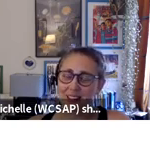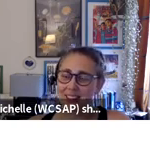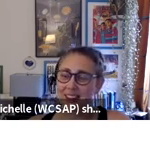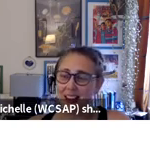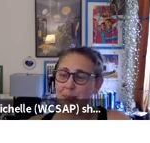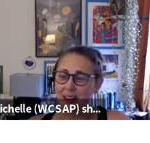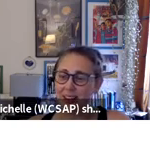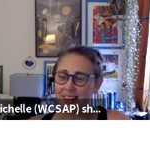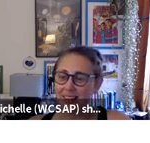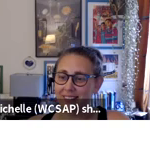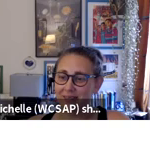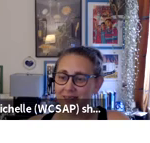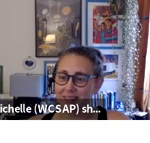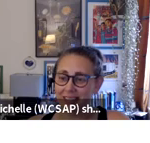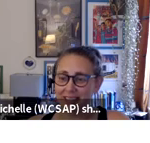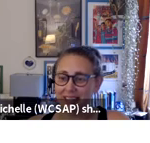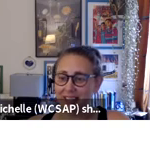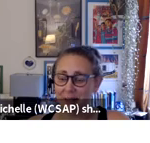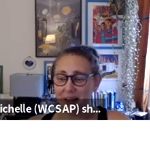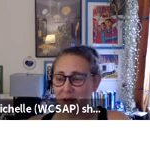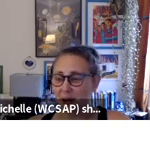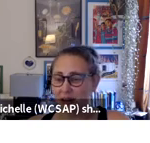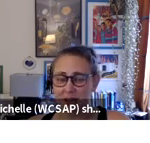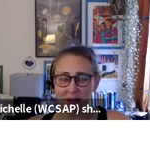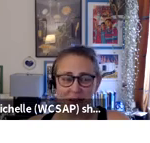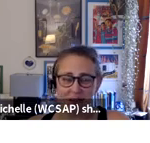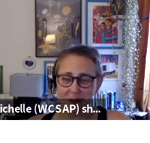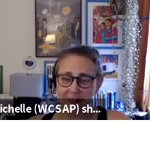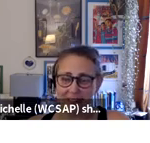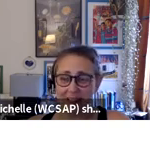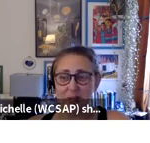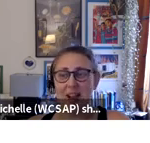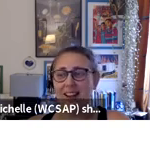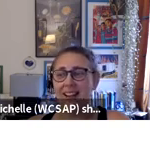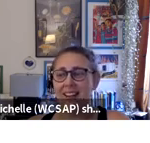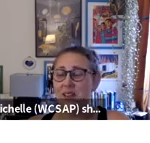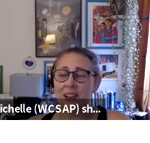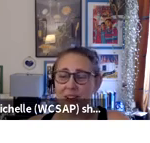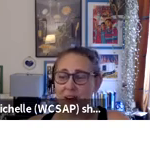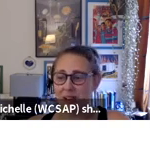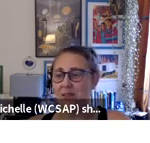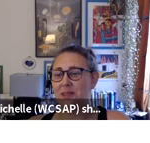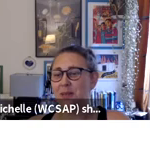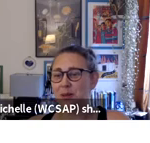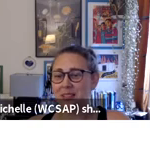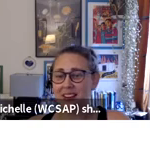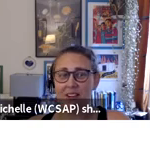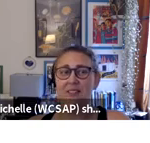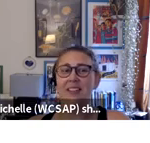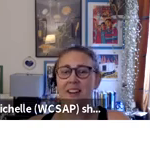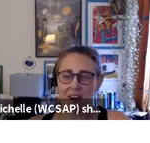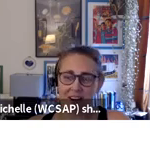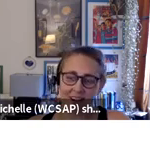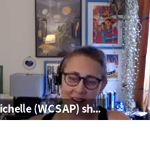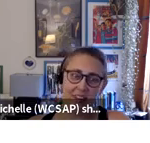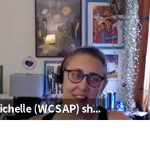That is what's up here. And I'm glad you called, and I'm glad we talked about it. And that's why you can't figure out what to do for this person and are